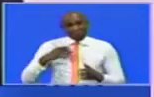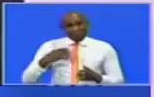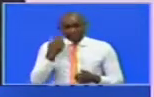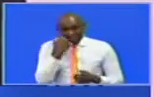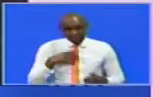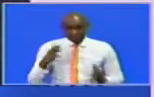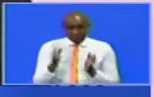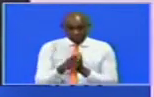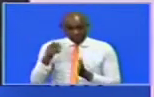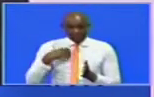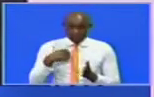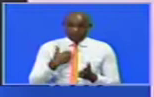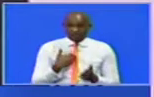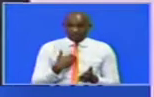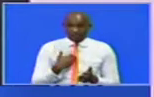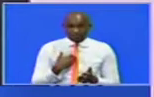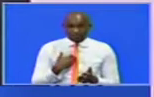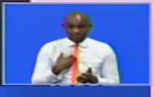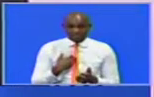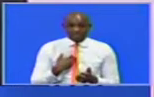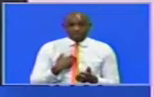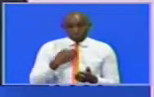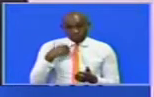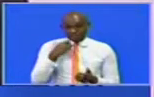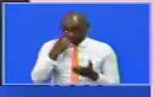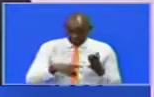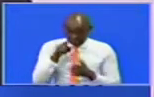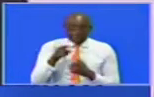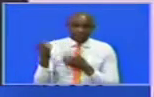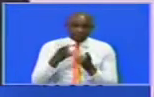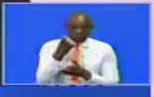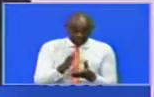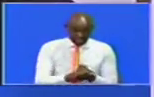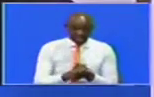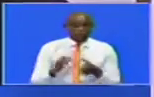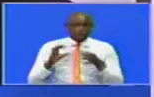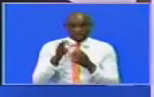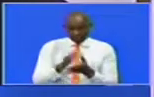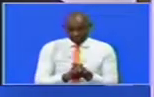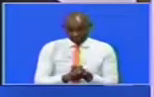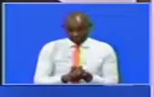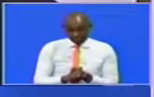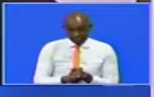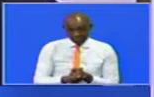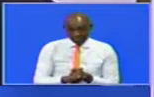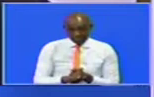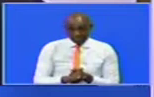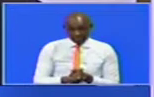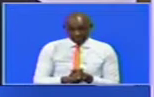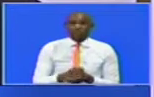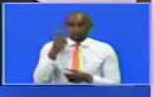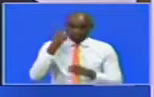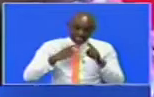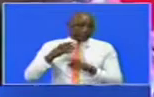and healthcare providers have. And this is what Isickure is bringing, that connection. Isickure started since 2 years